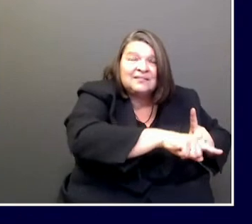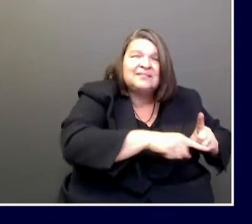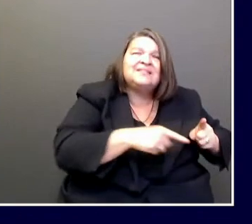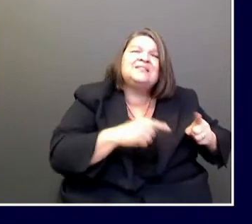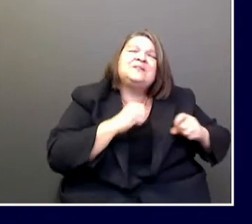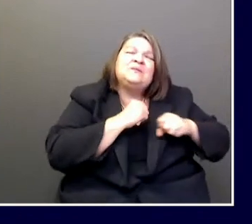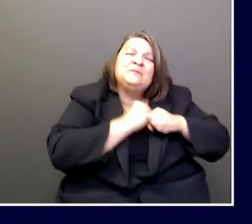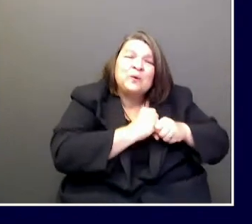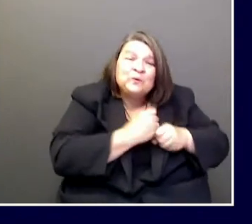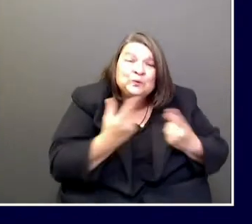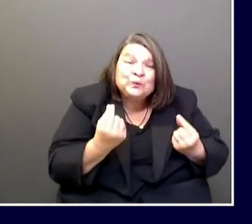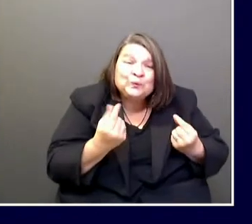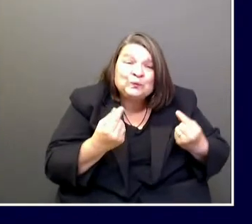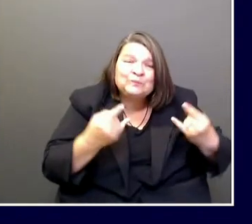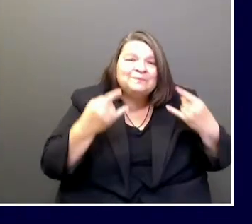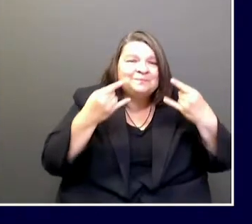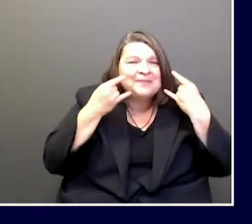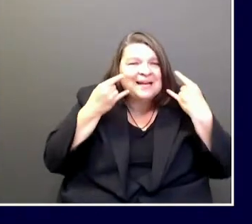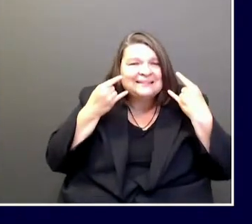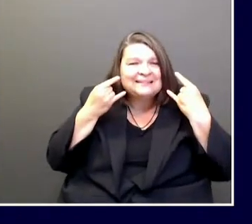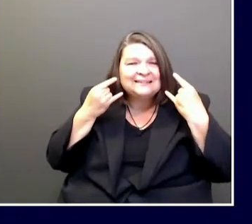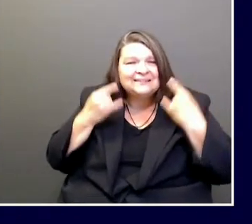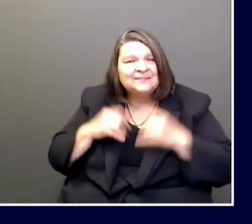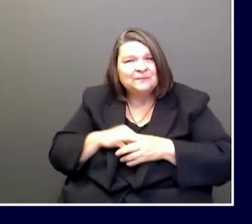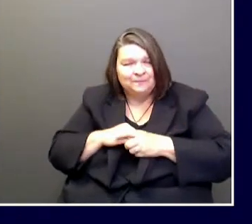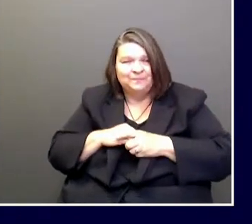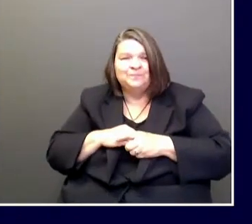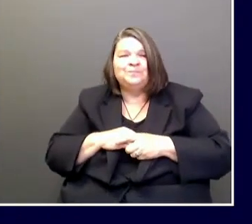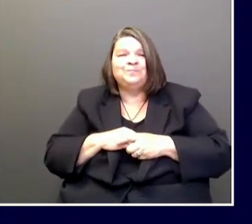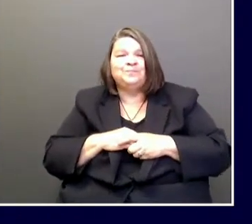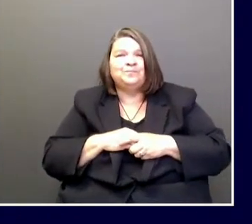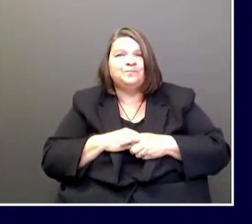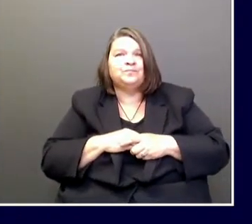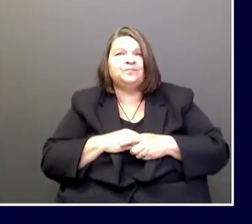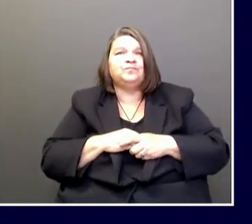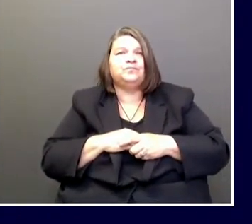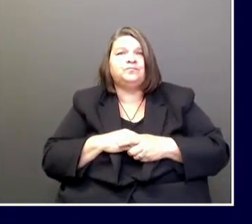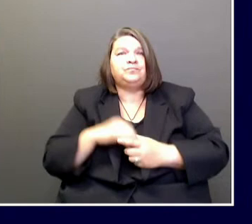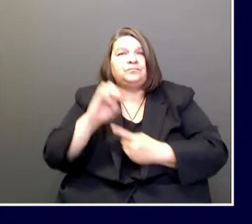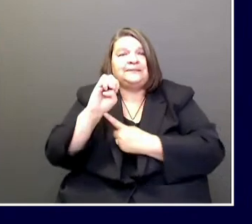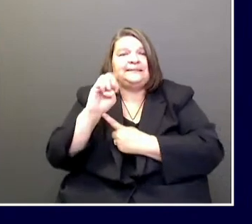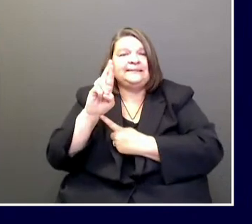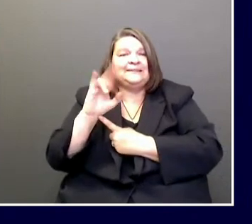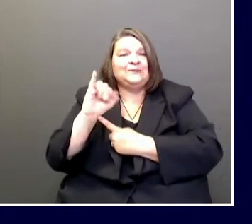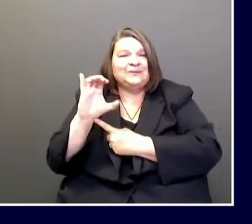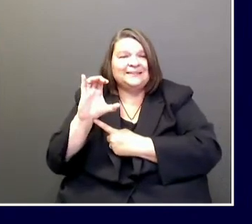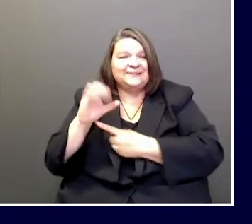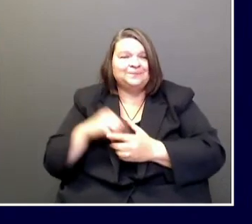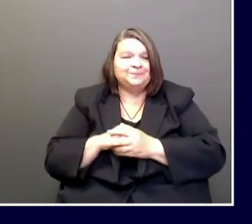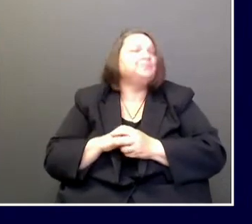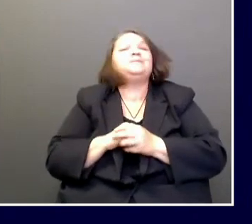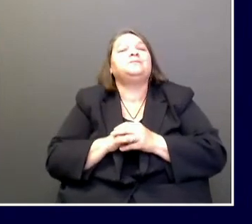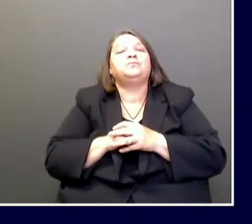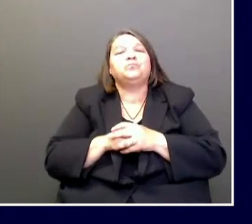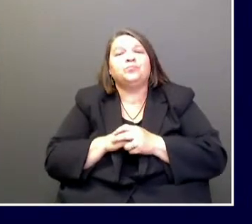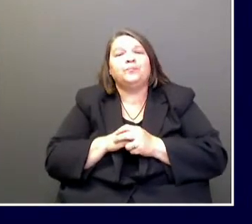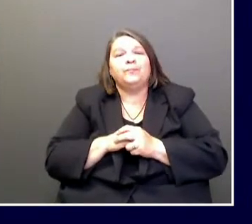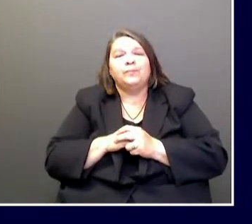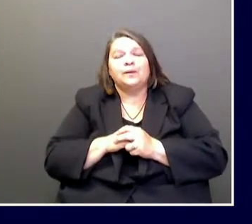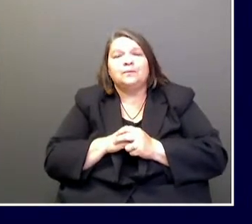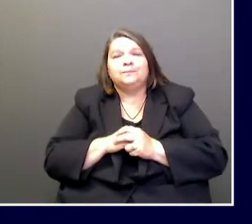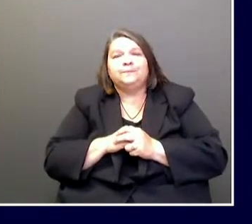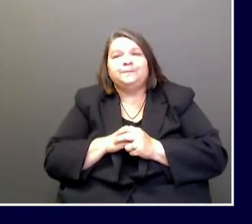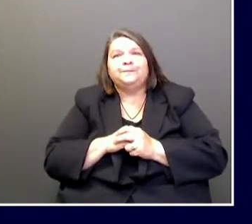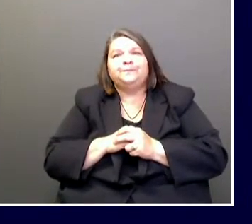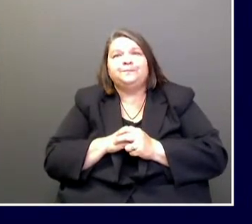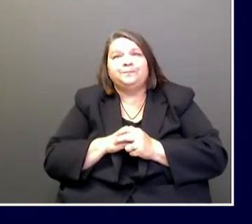you. Let me go to Eric Russell next. Thank you, Dr. Shah and Commissioner Lambrew. You know, when you go this late in the game, a lot of people